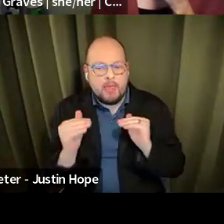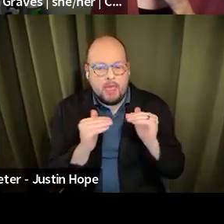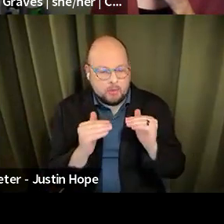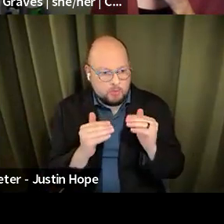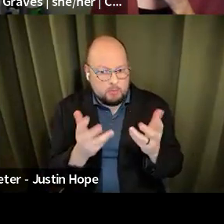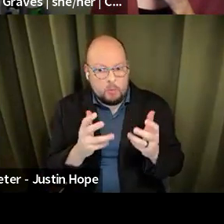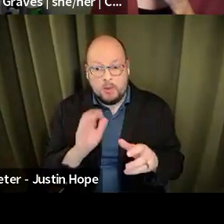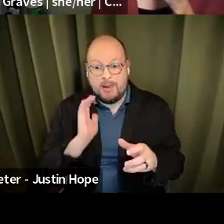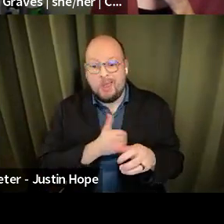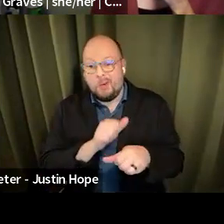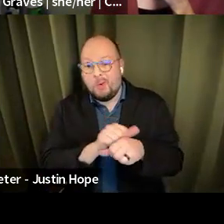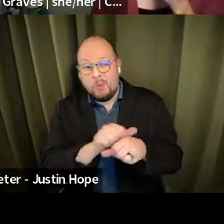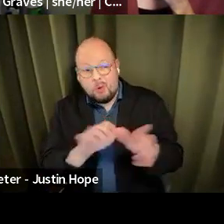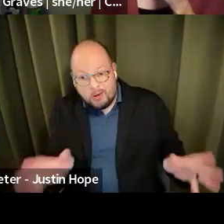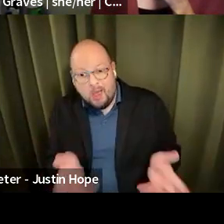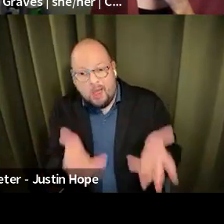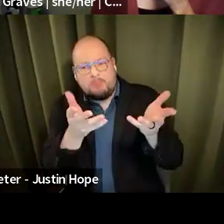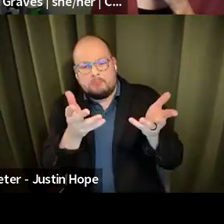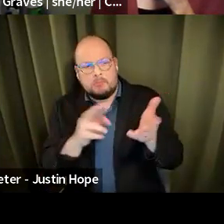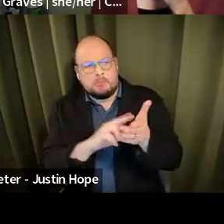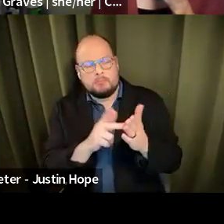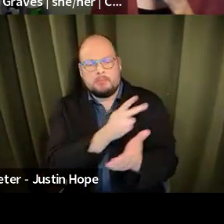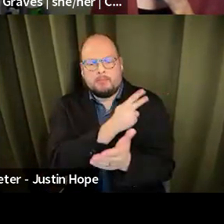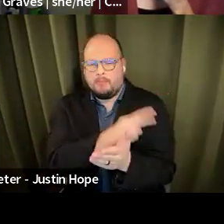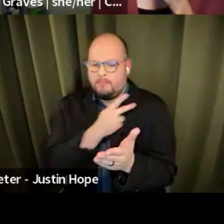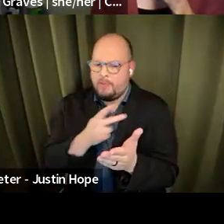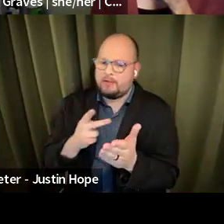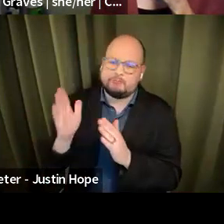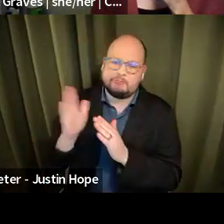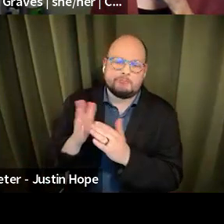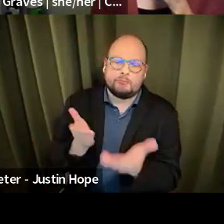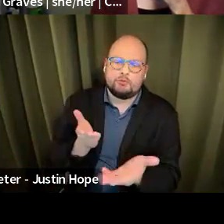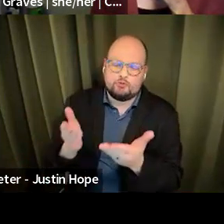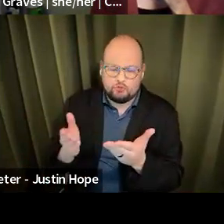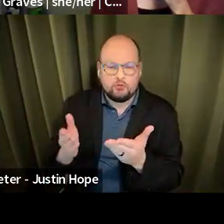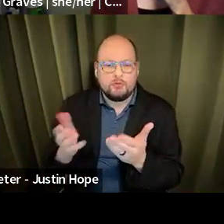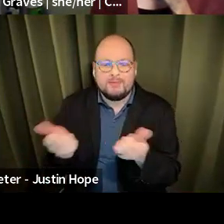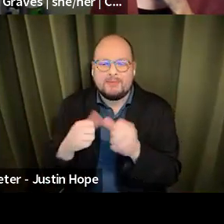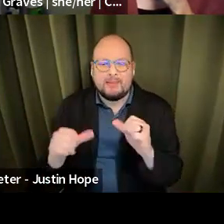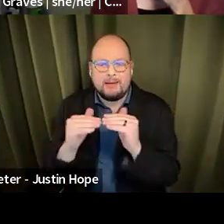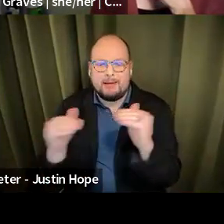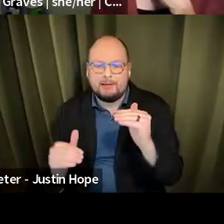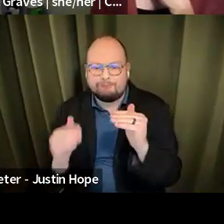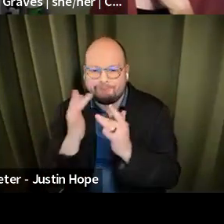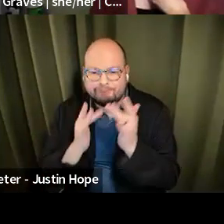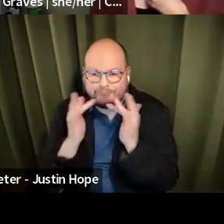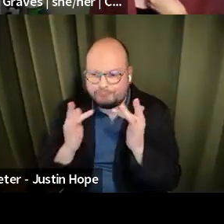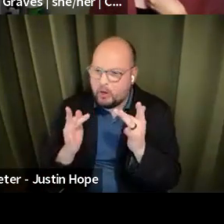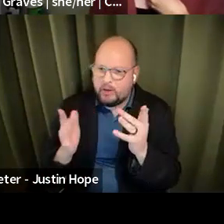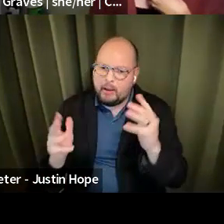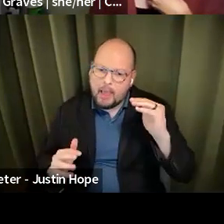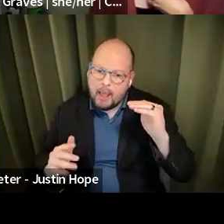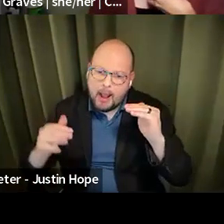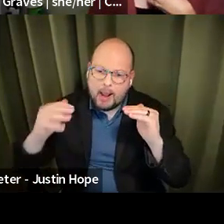that can best serve the patients and reduce those disparities. We're wanting to improve the quality